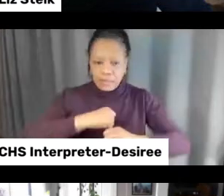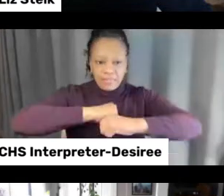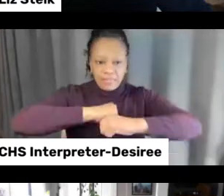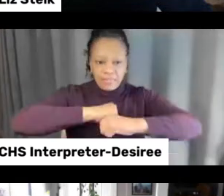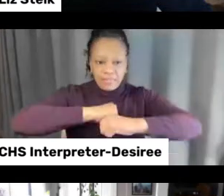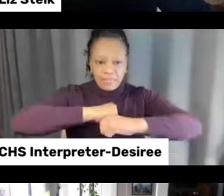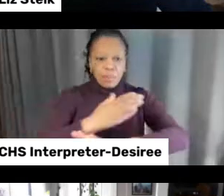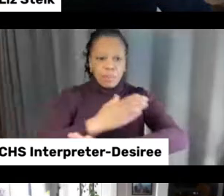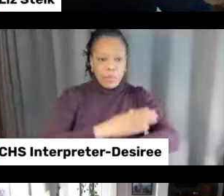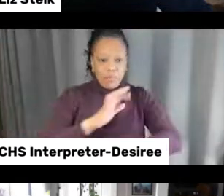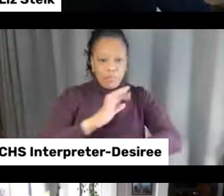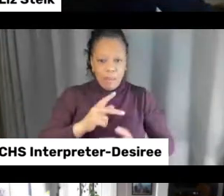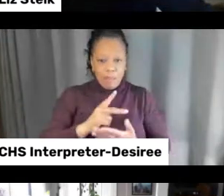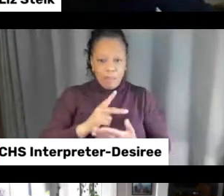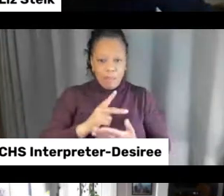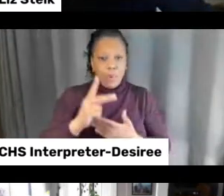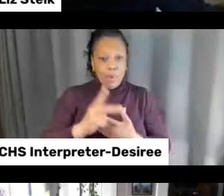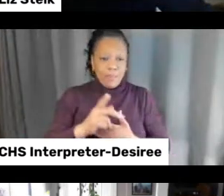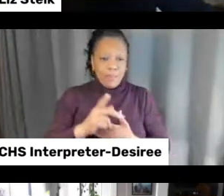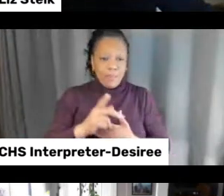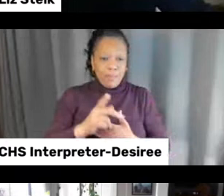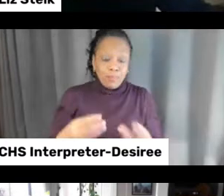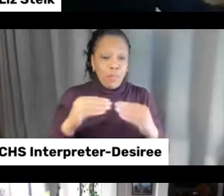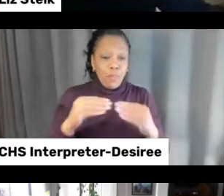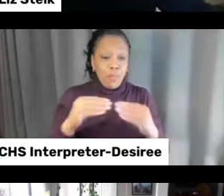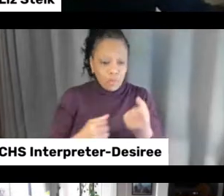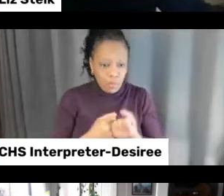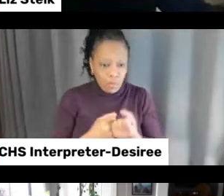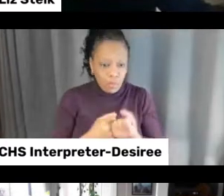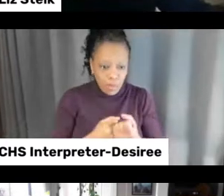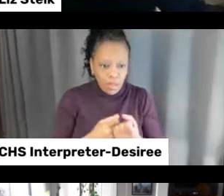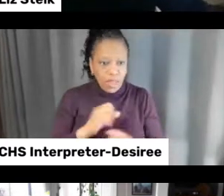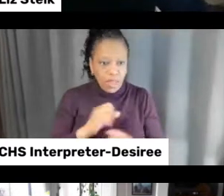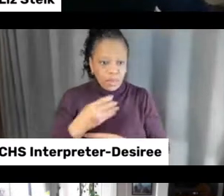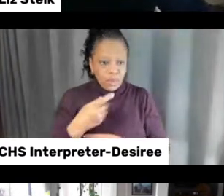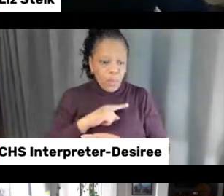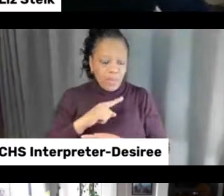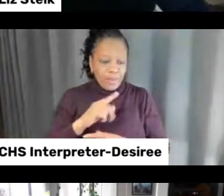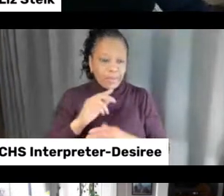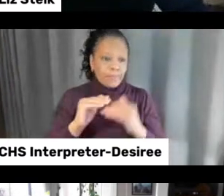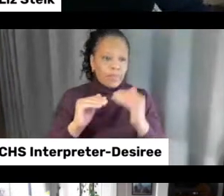needs more funding and more support so that we can build local and regional food systems in this country.